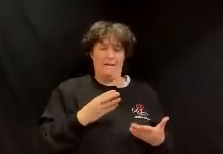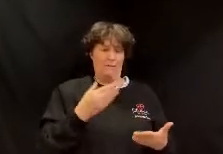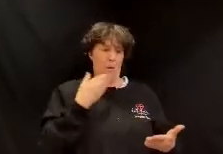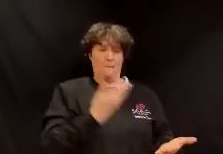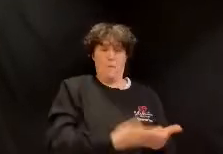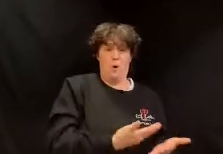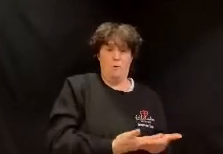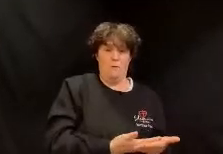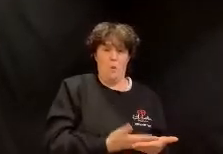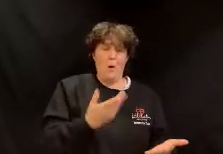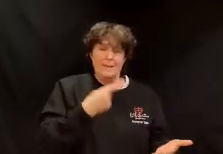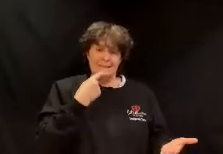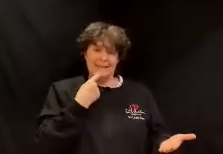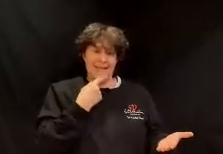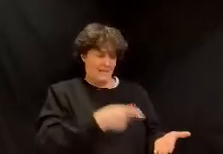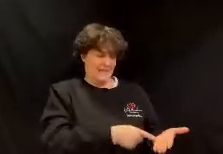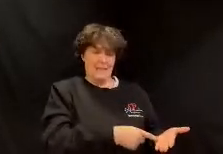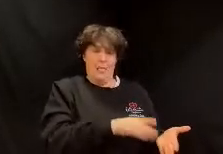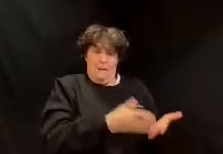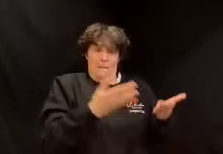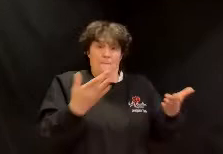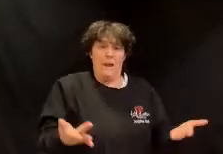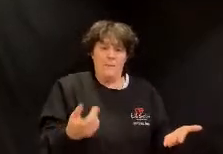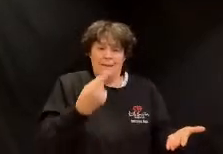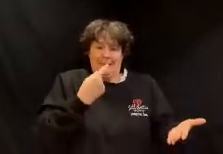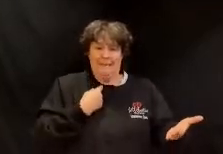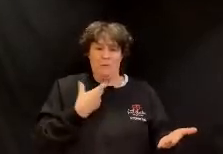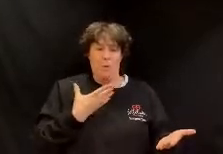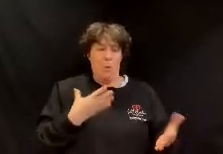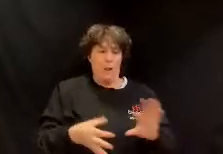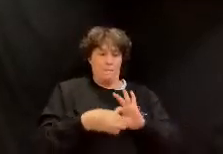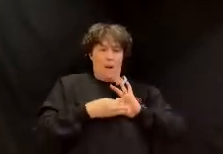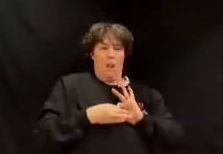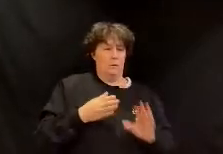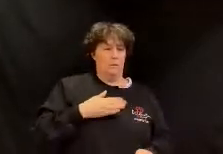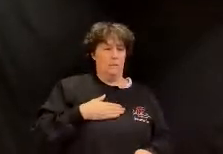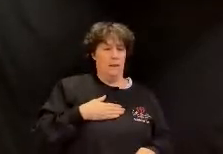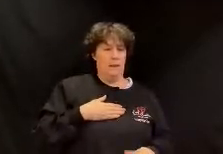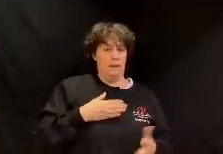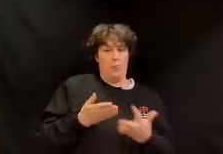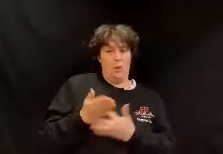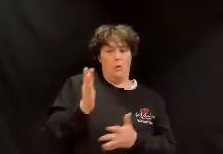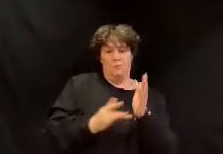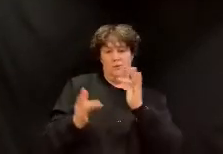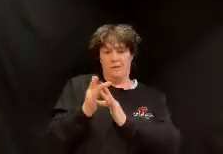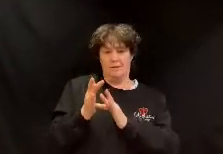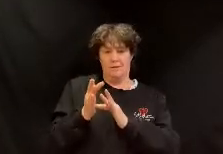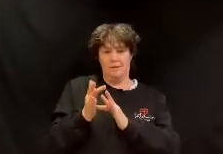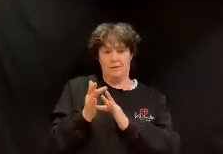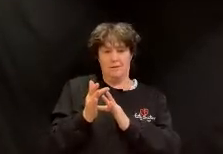the deed says. This is our deed. This right here tells us what belongs to us in Jesus.